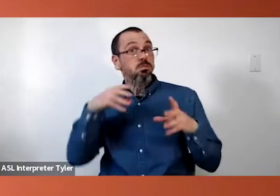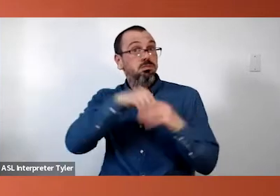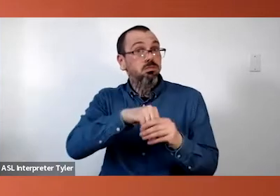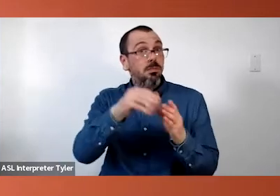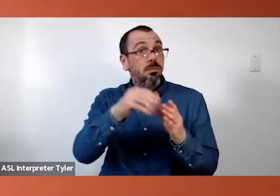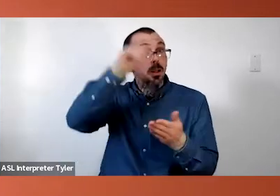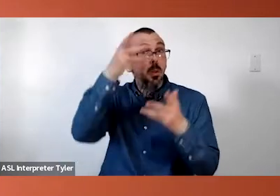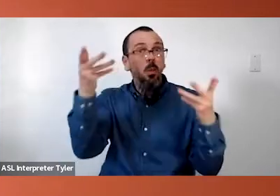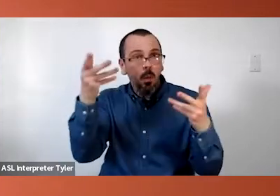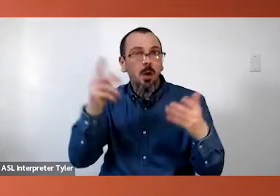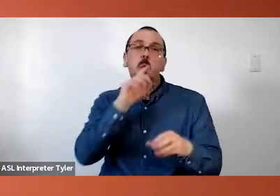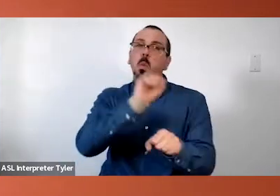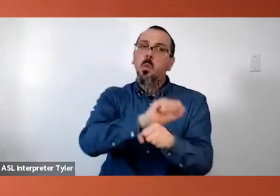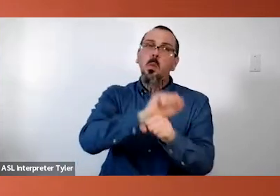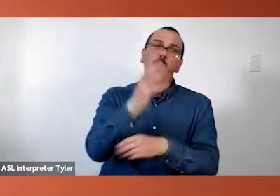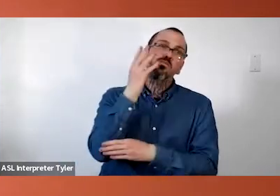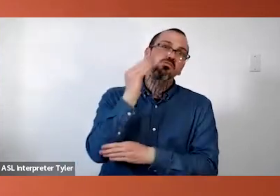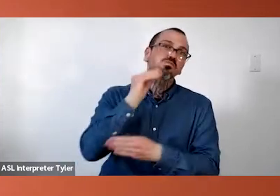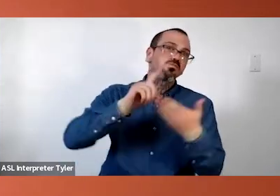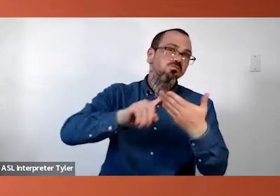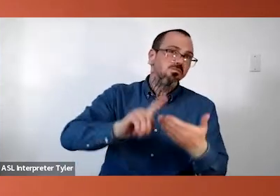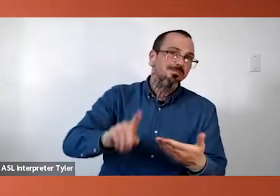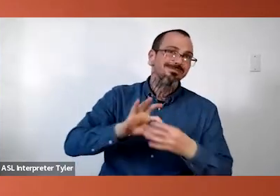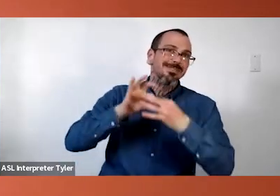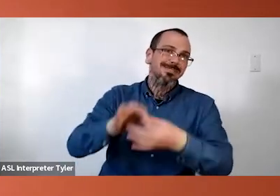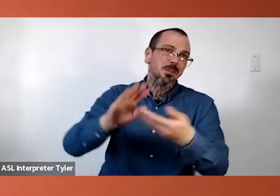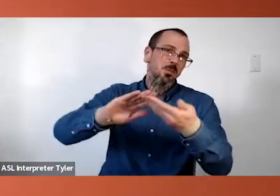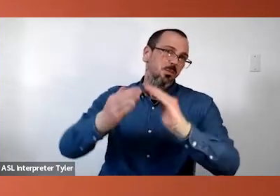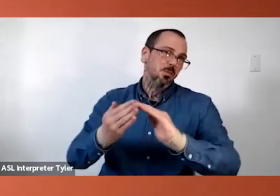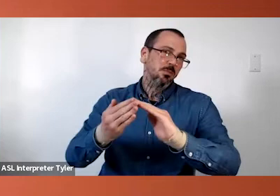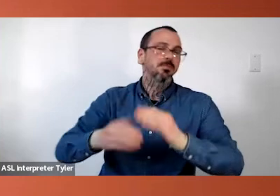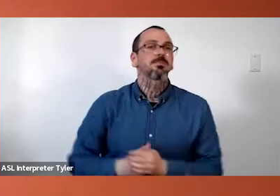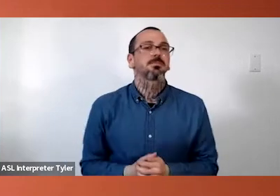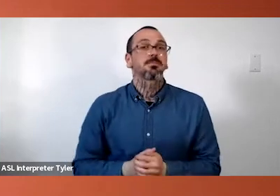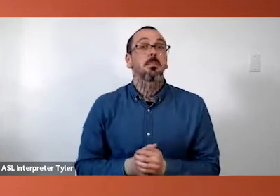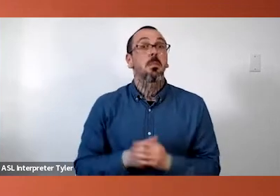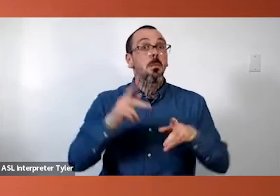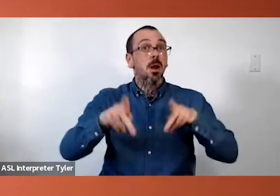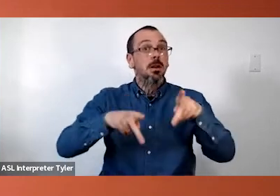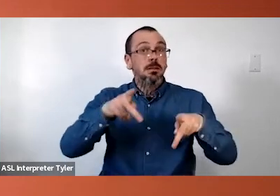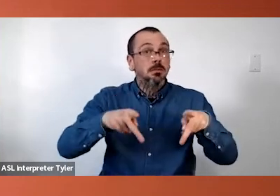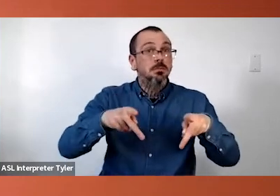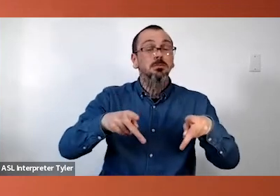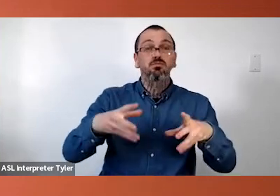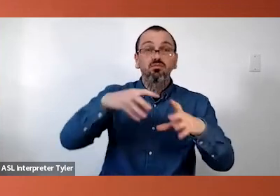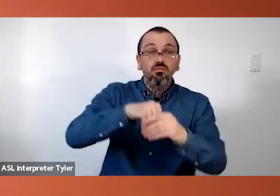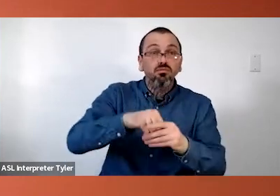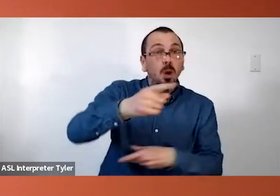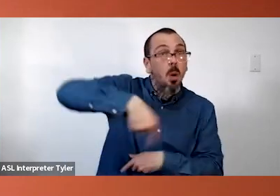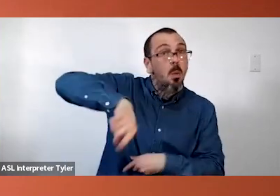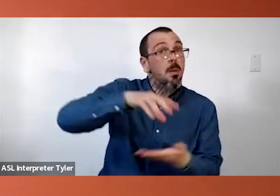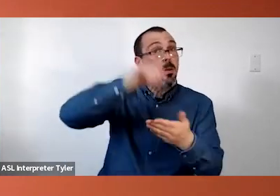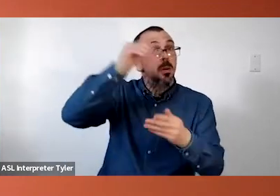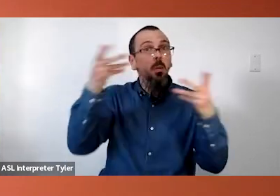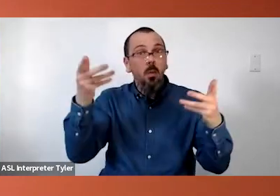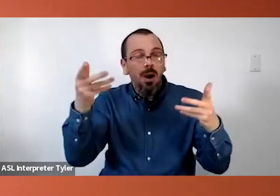experience grounded in the principles of community-based research. Program participants learn about quantitative and qualitative research skills,